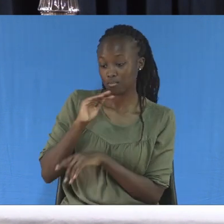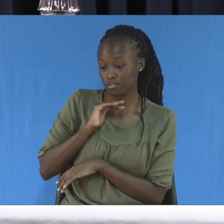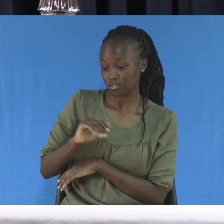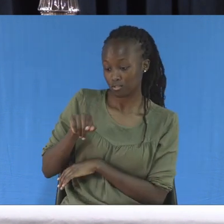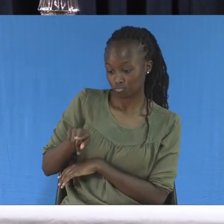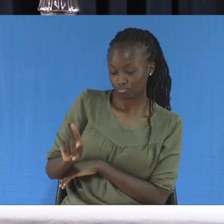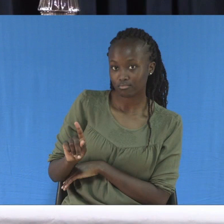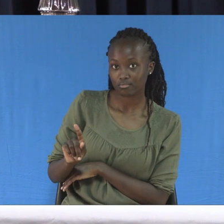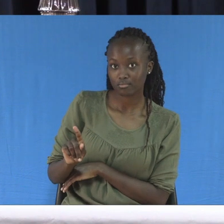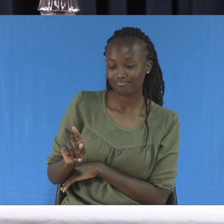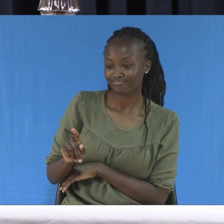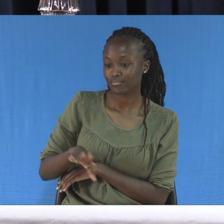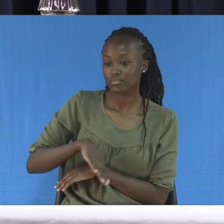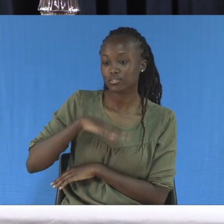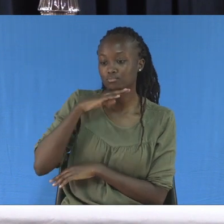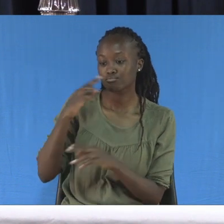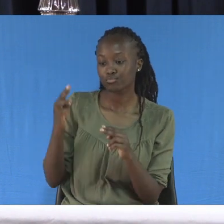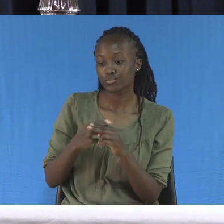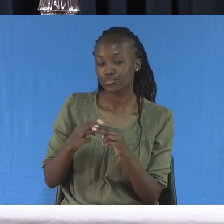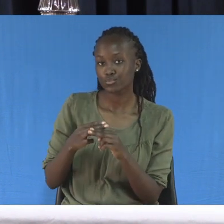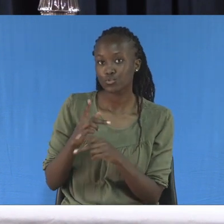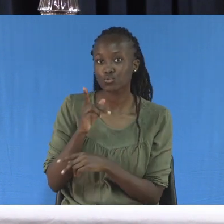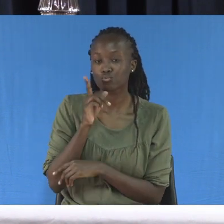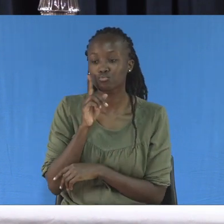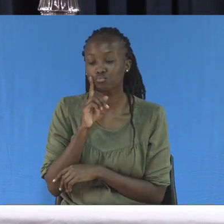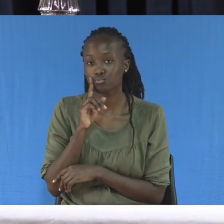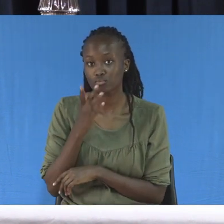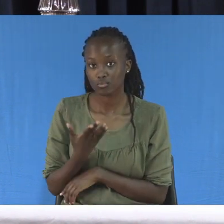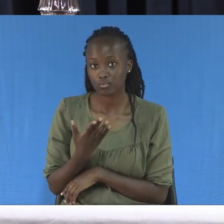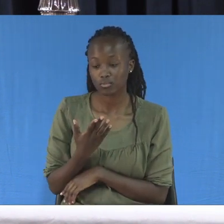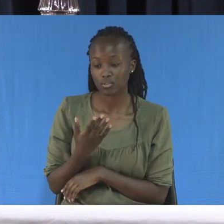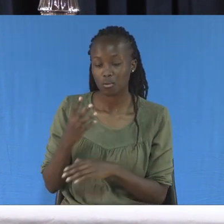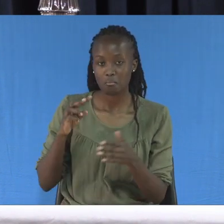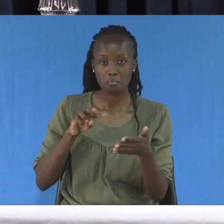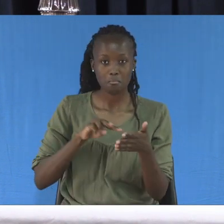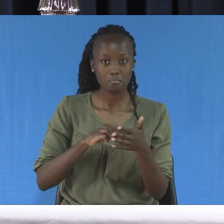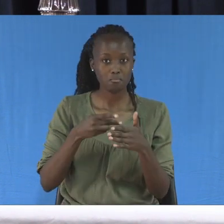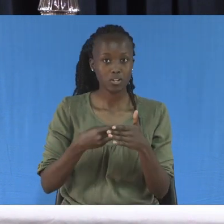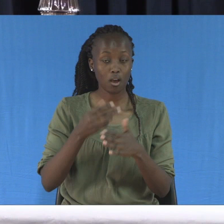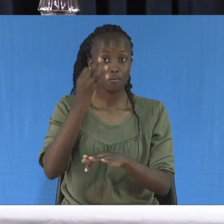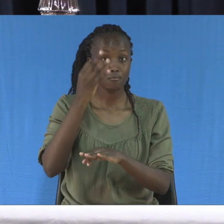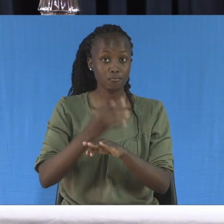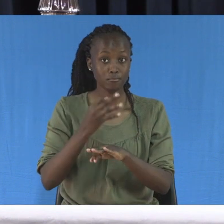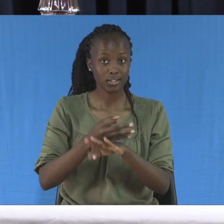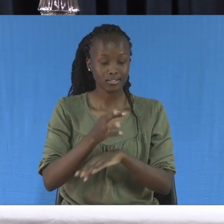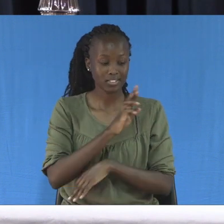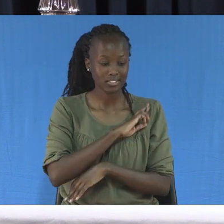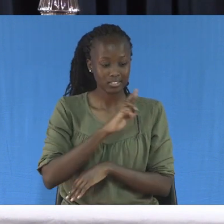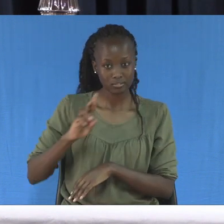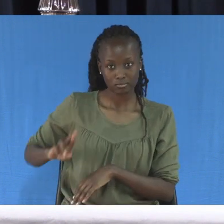sons will be with me tomorrow." False religion